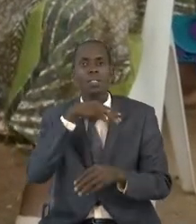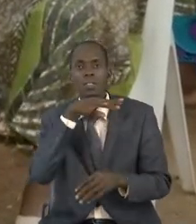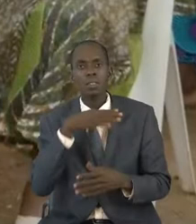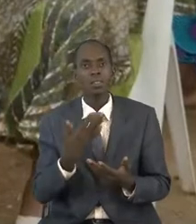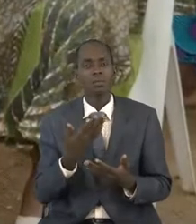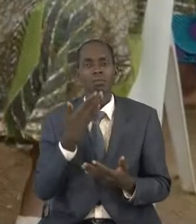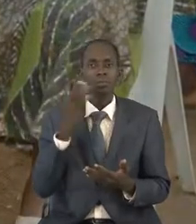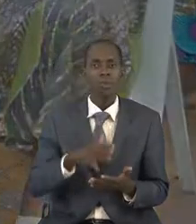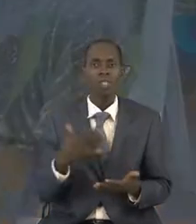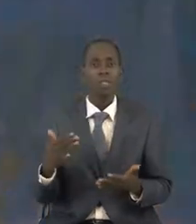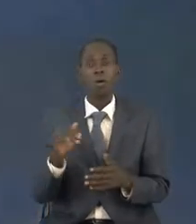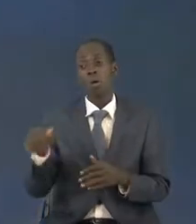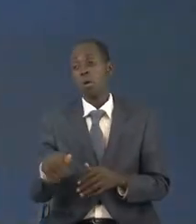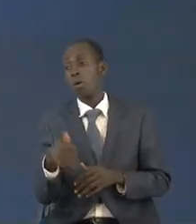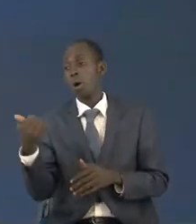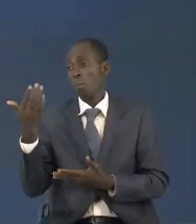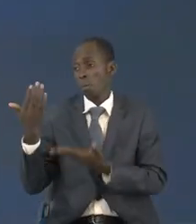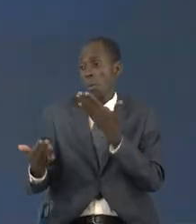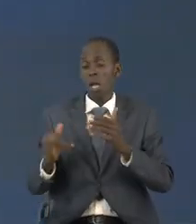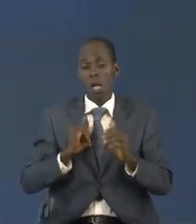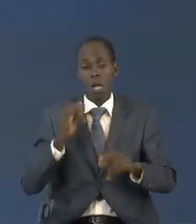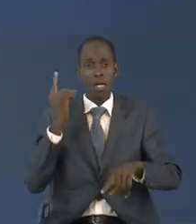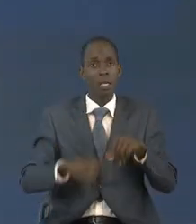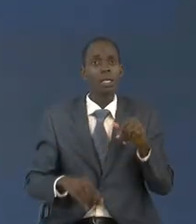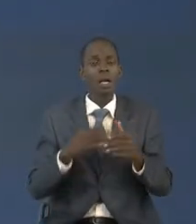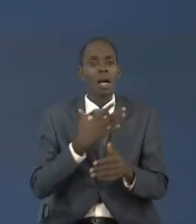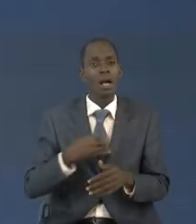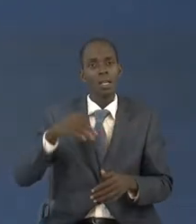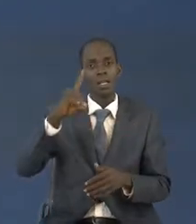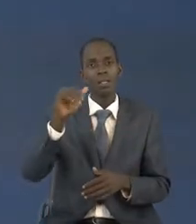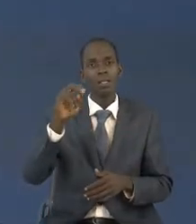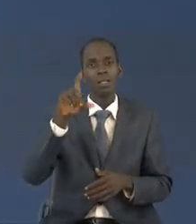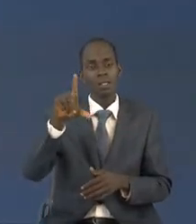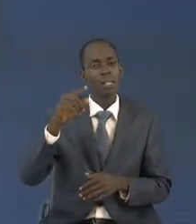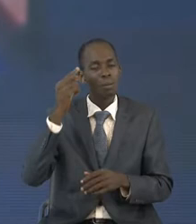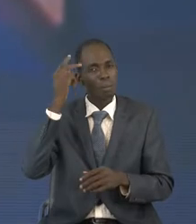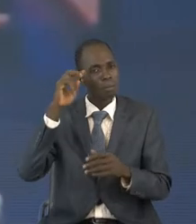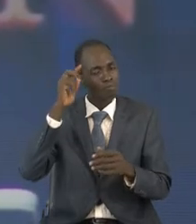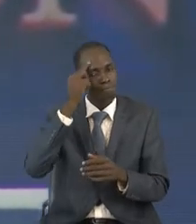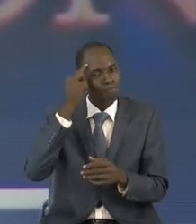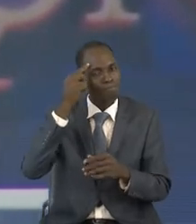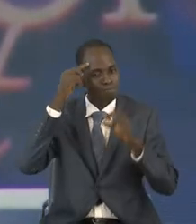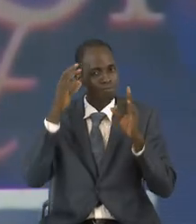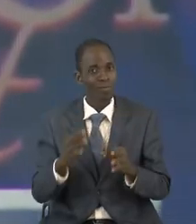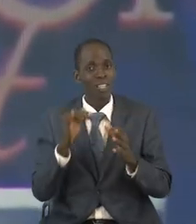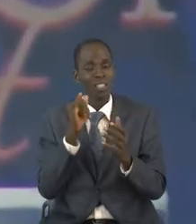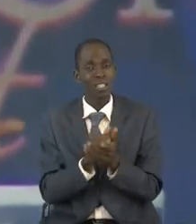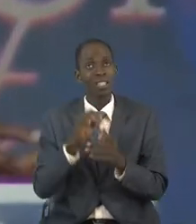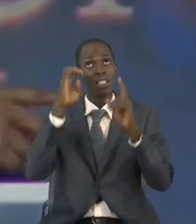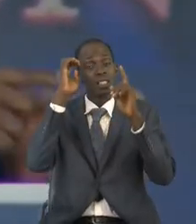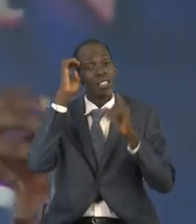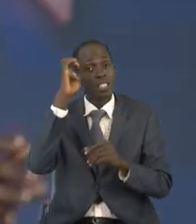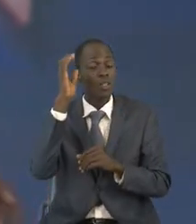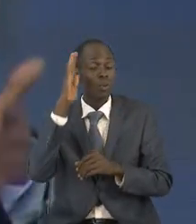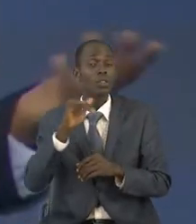may, I cannot. And Daniel purposed in his heart that he would not defile himself with the portion